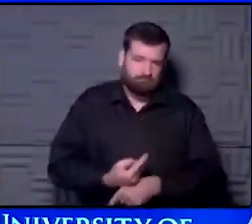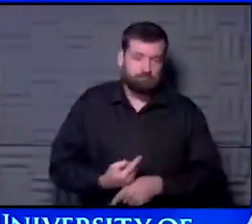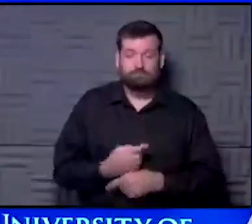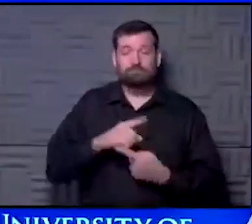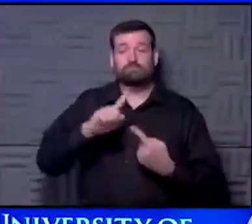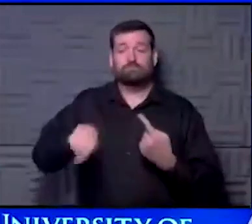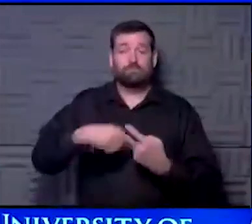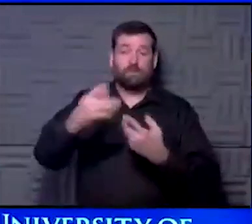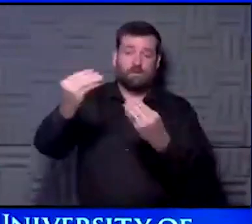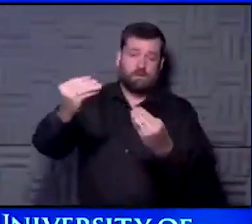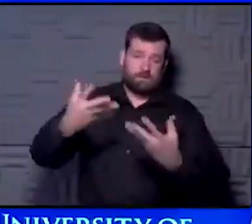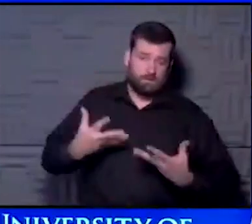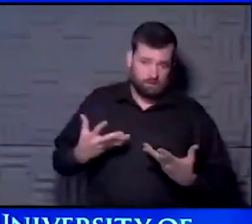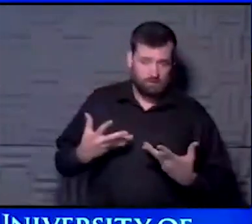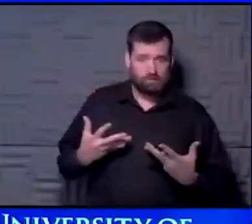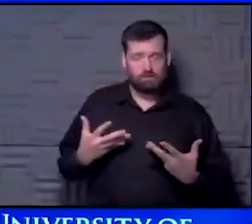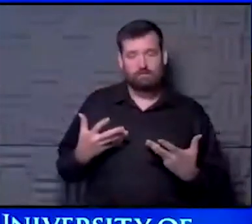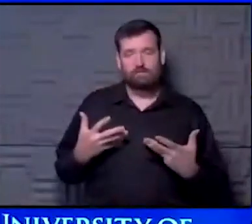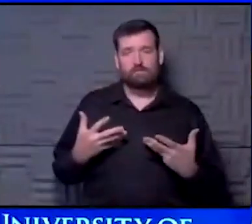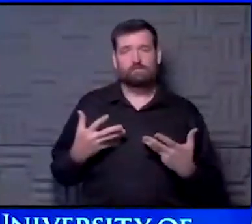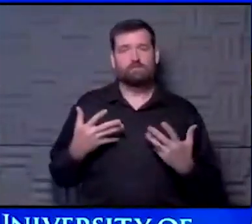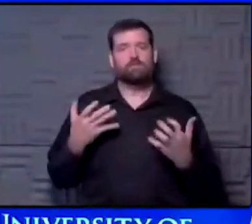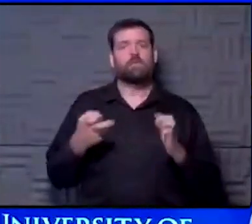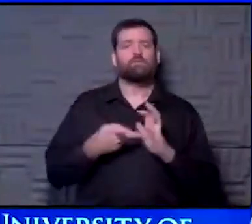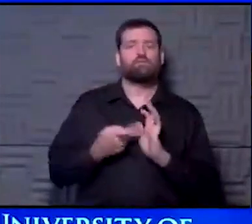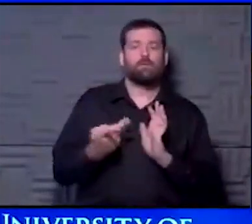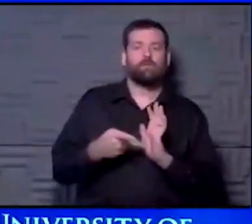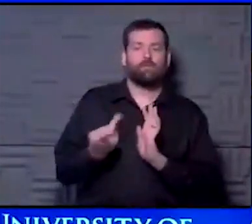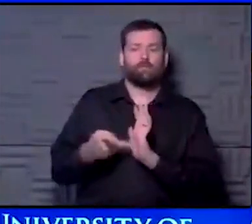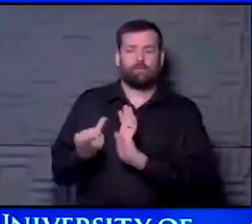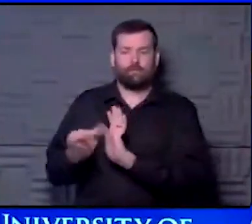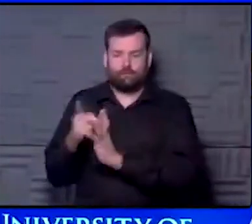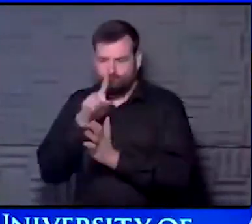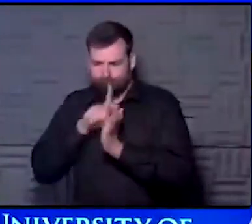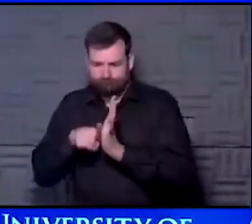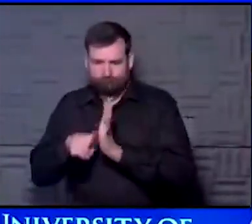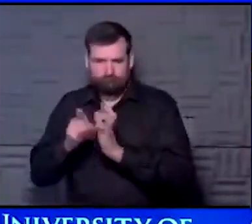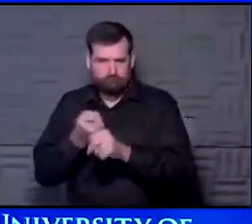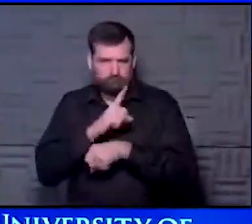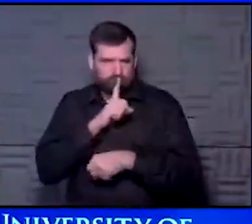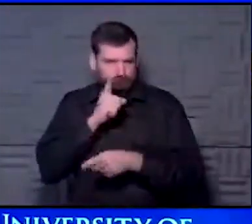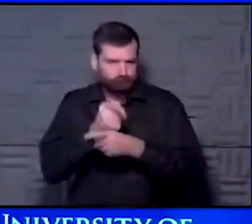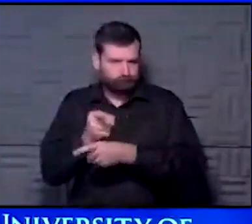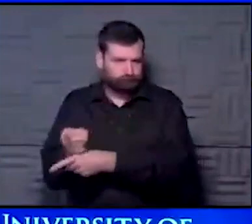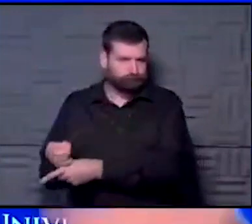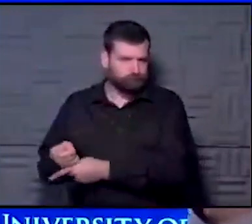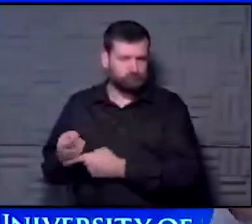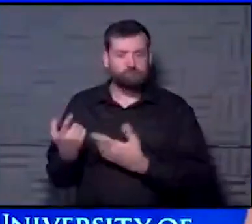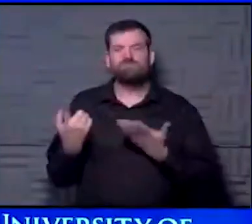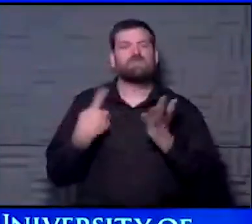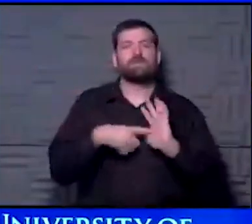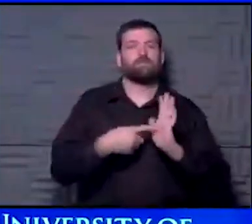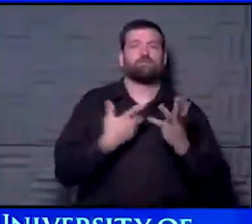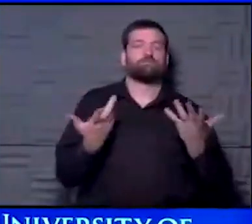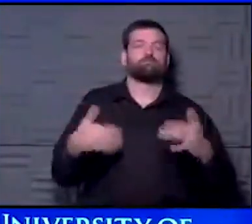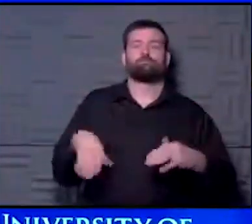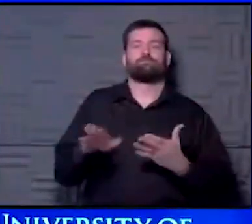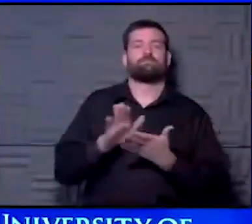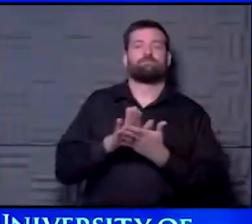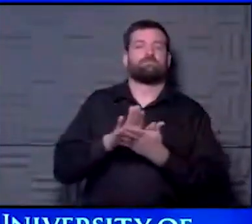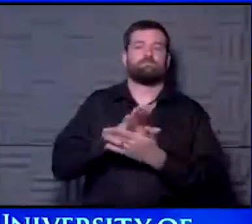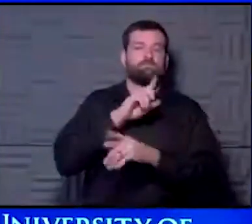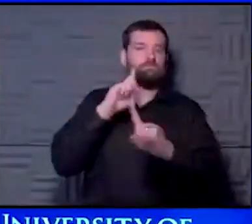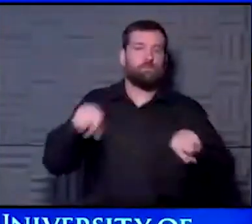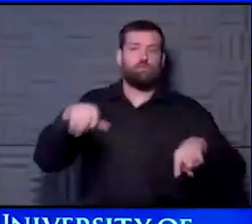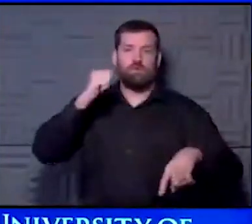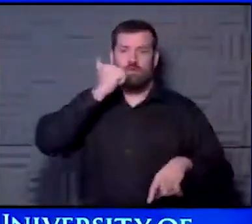get the information to you, you want to double and triple check it to make sure that it's right. So let's take an example of a school that's reporting it